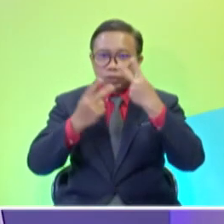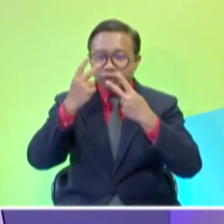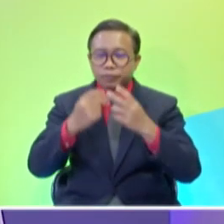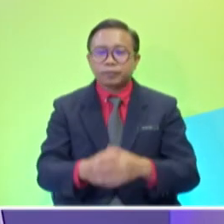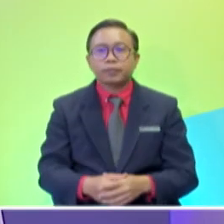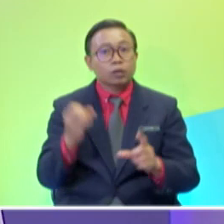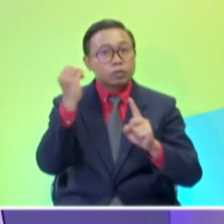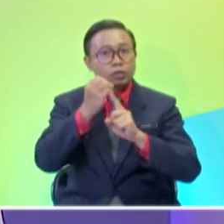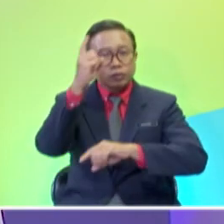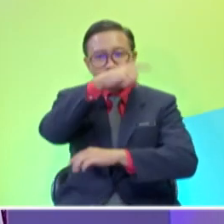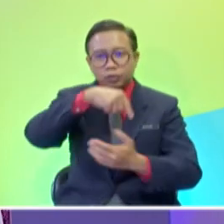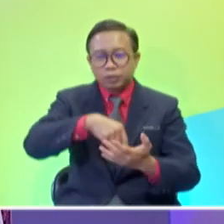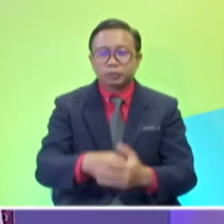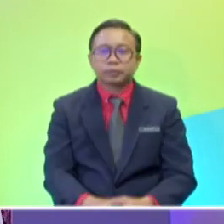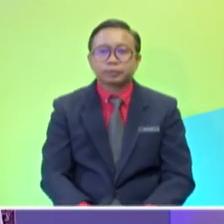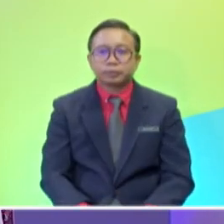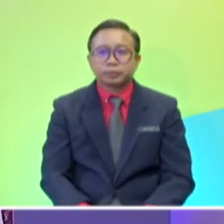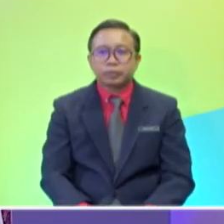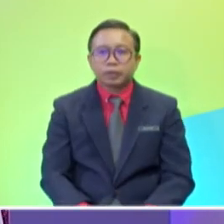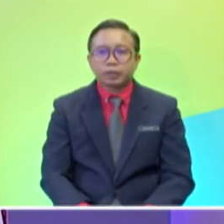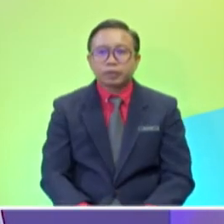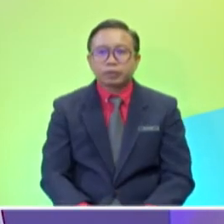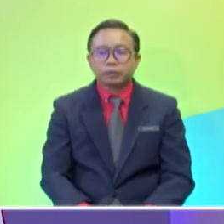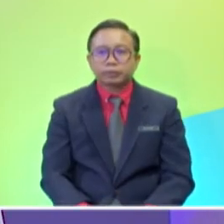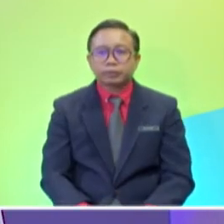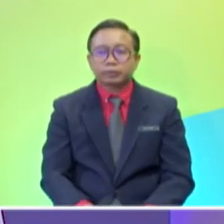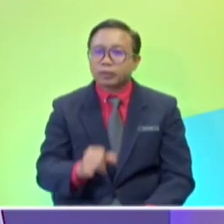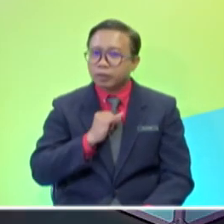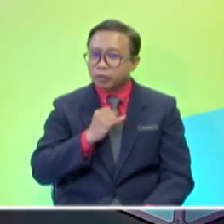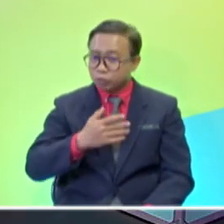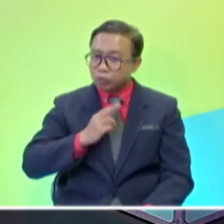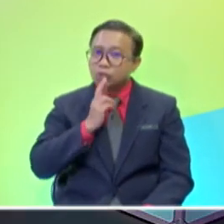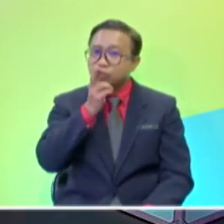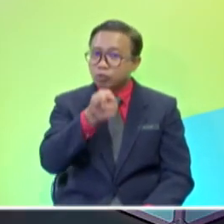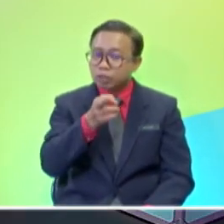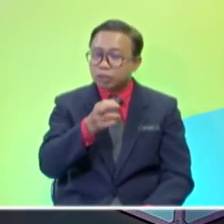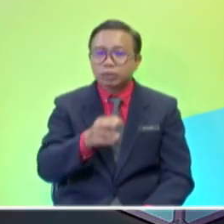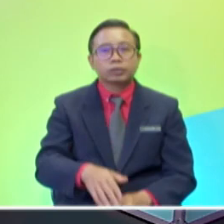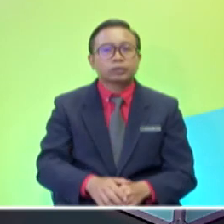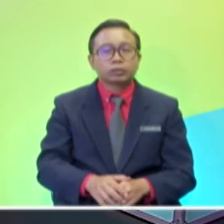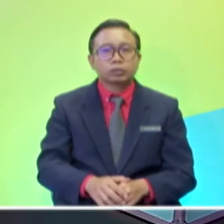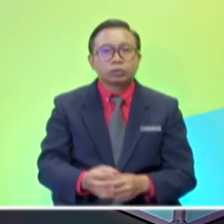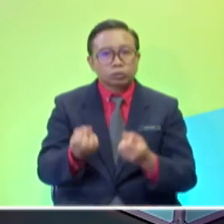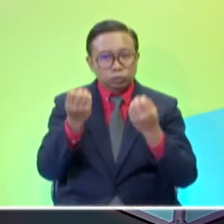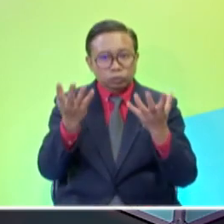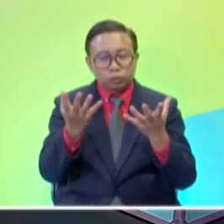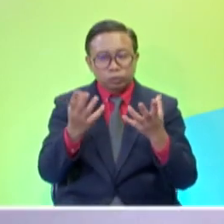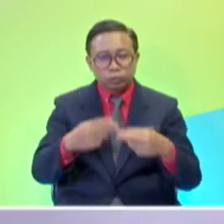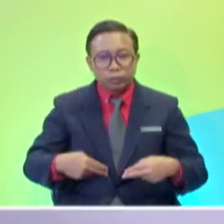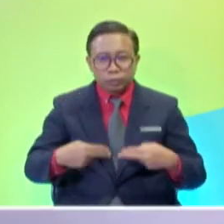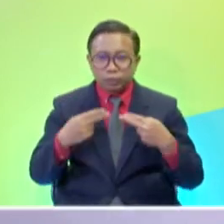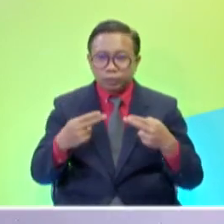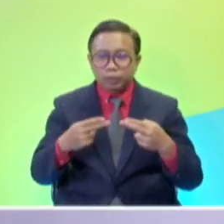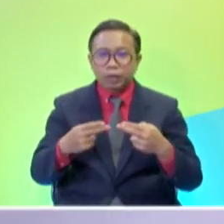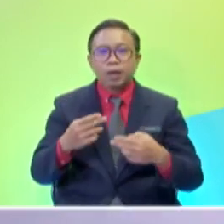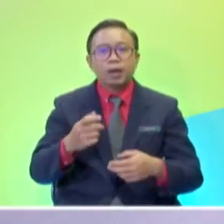day. Okay. All right, Miss Ima, I'm pretty sure that sort of gave some sort of